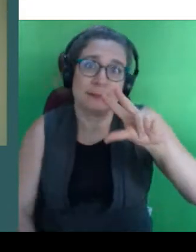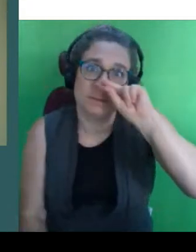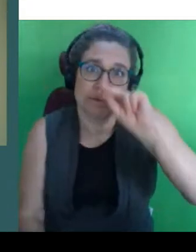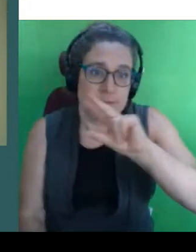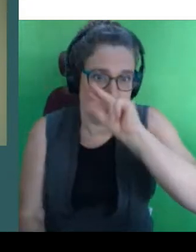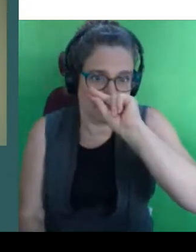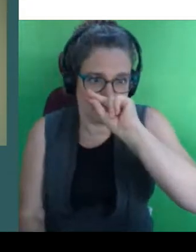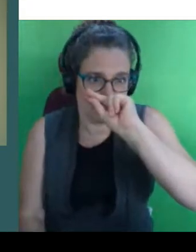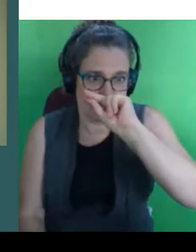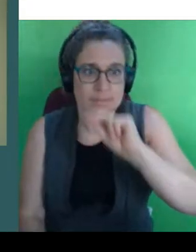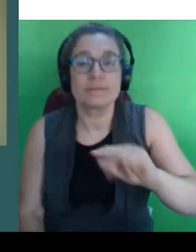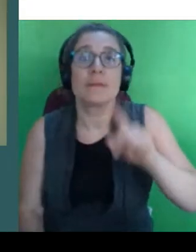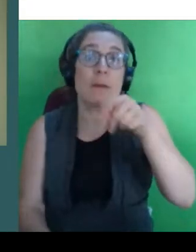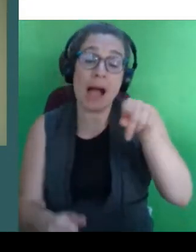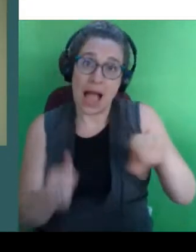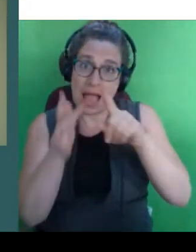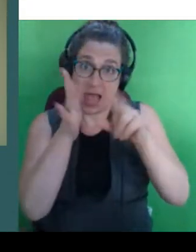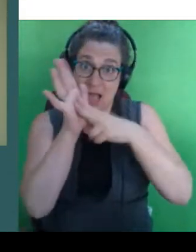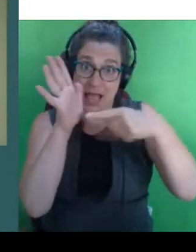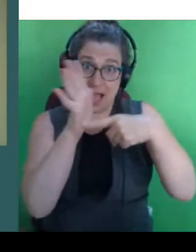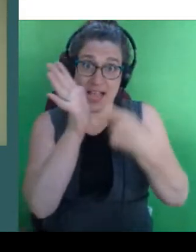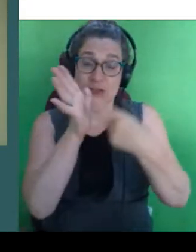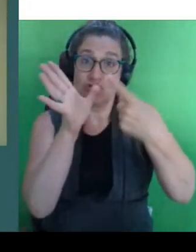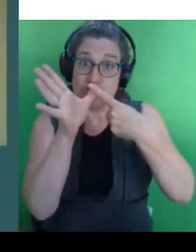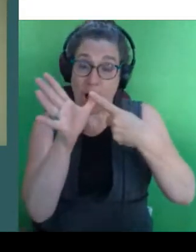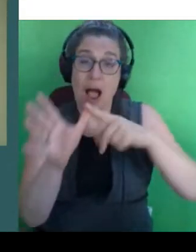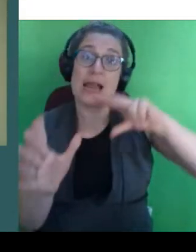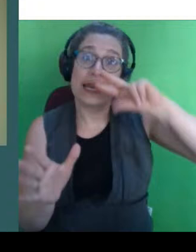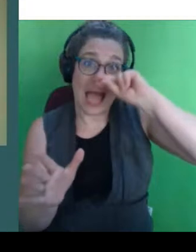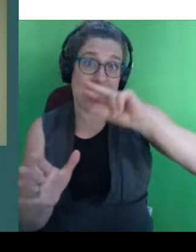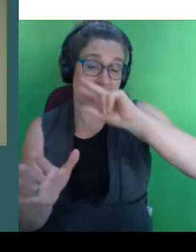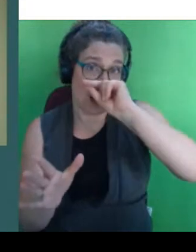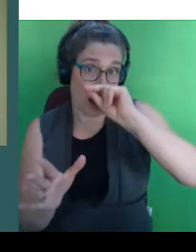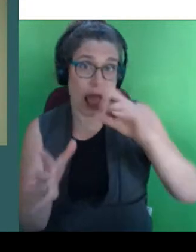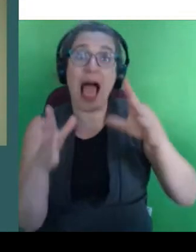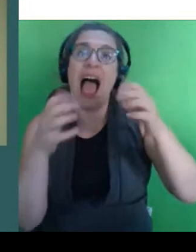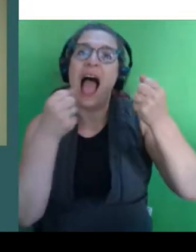an intranasal antihistamine does improve it.